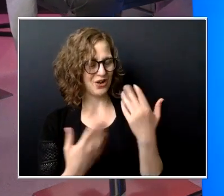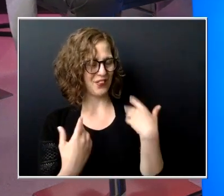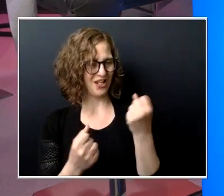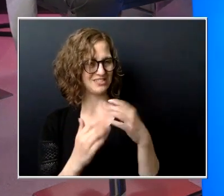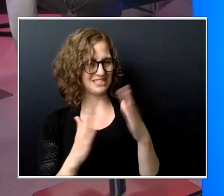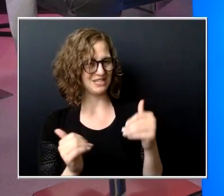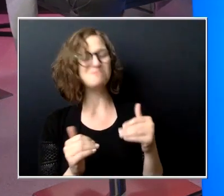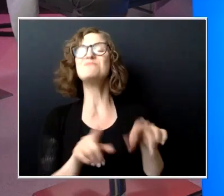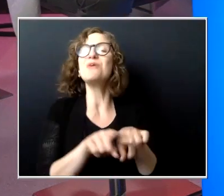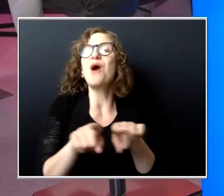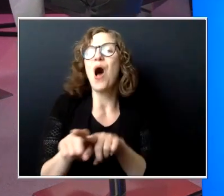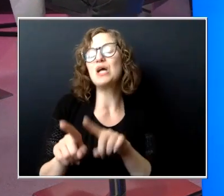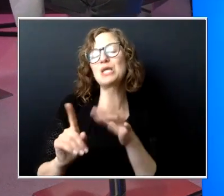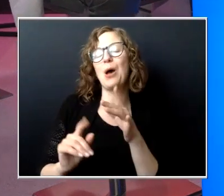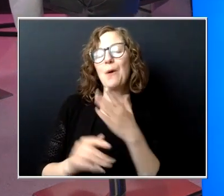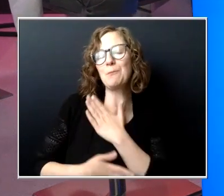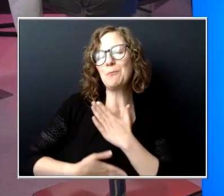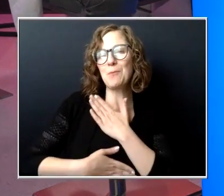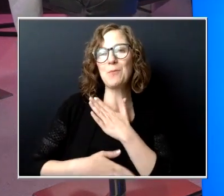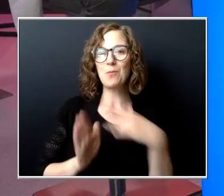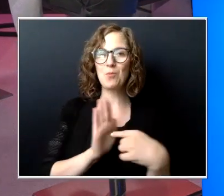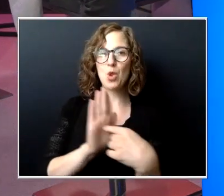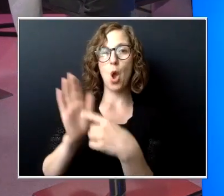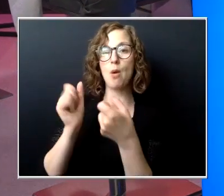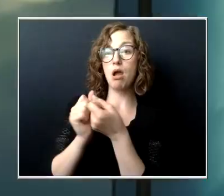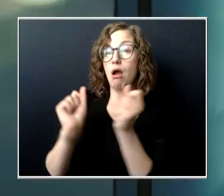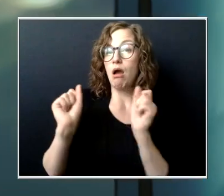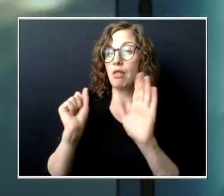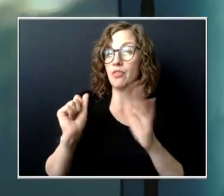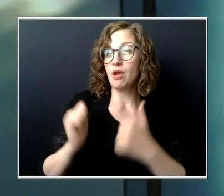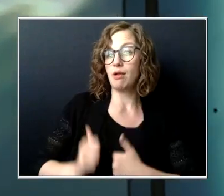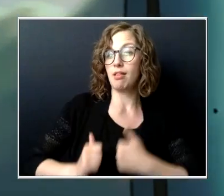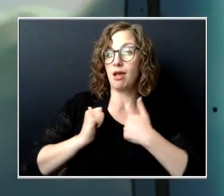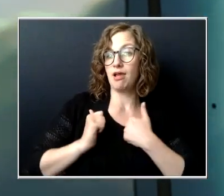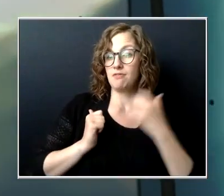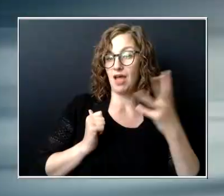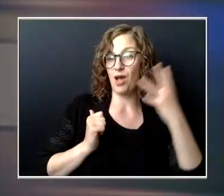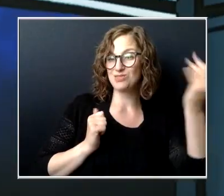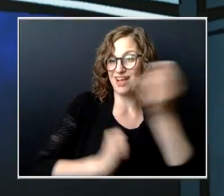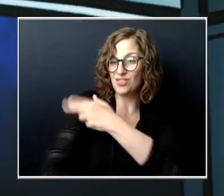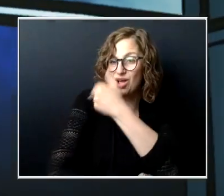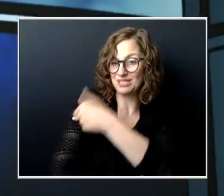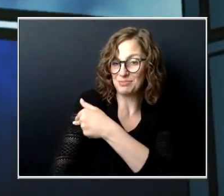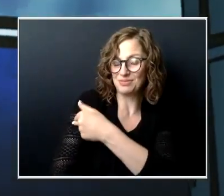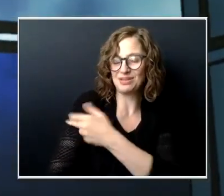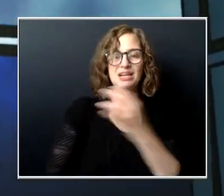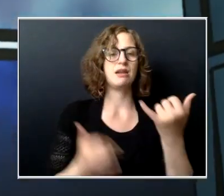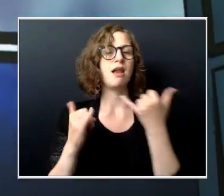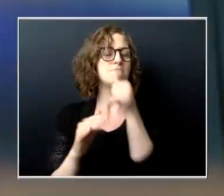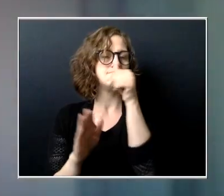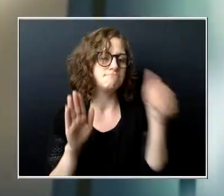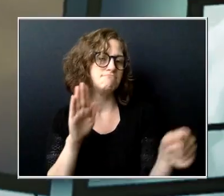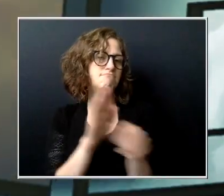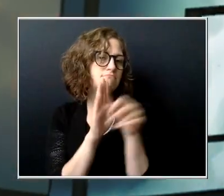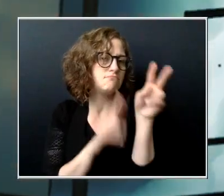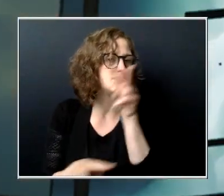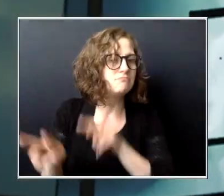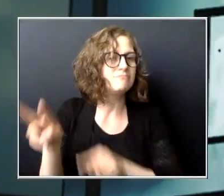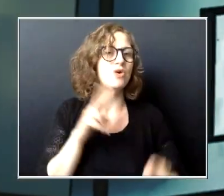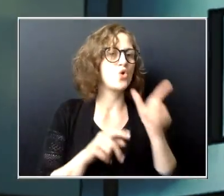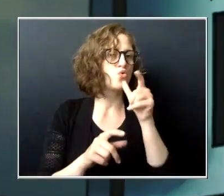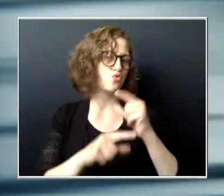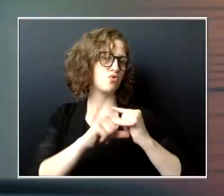peek at what life looks like for them outside the hospital walls. Now for a secret look into the guardians of healthcare at